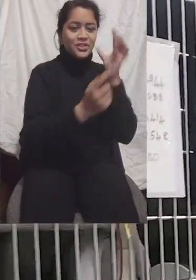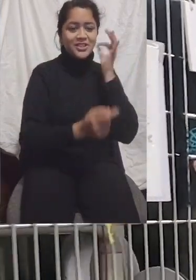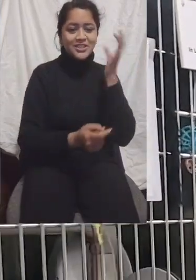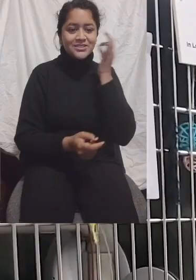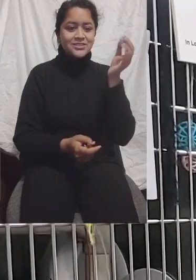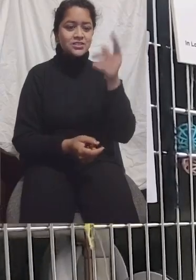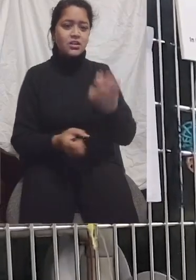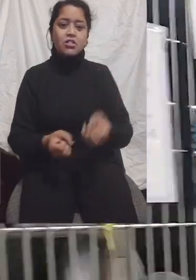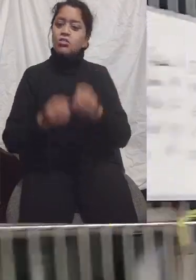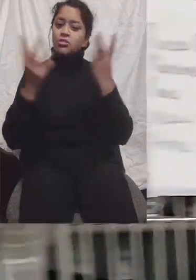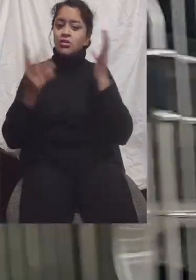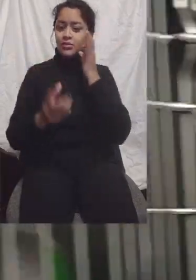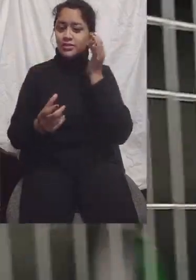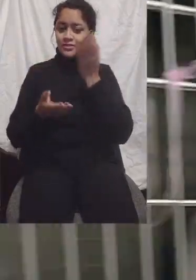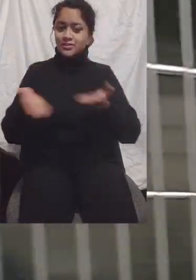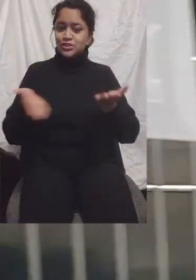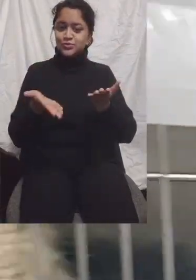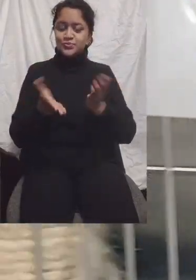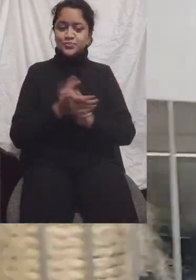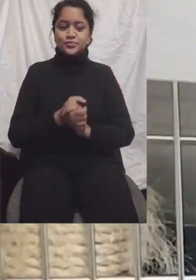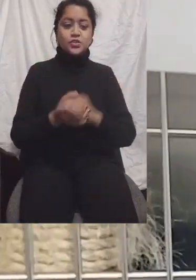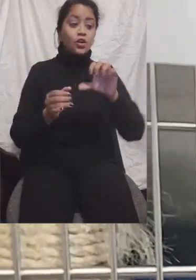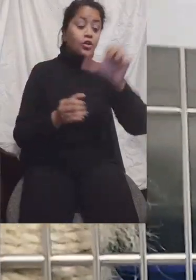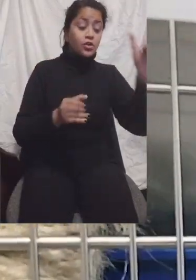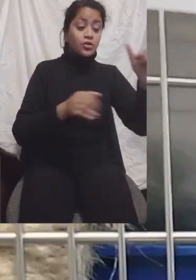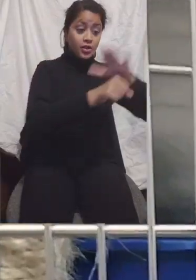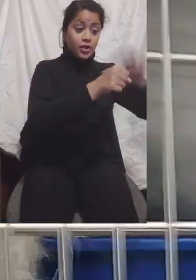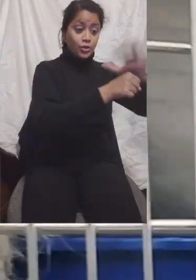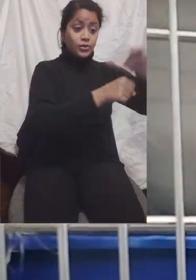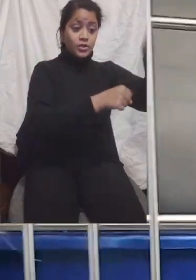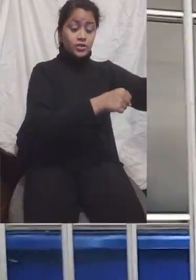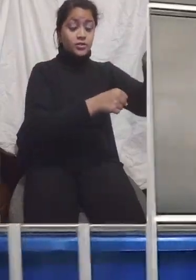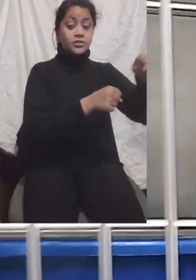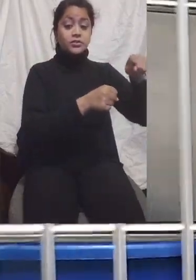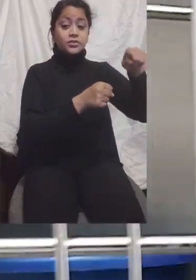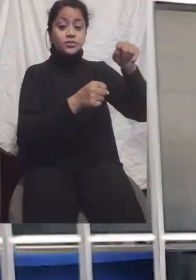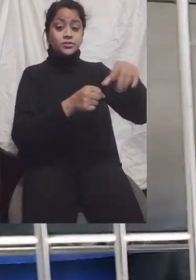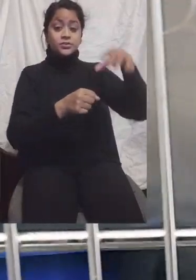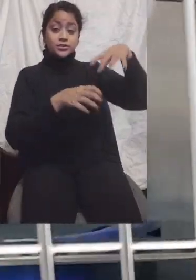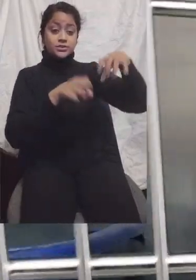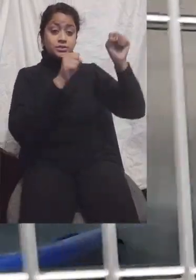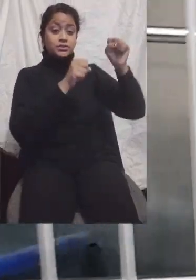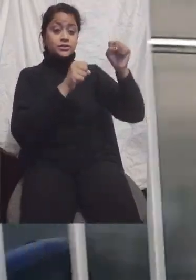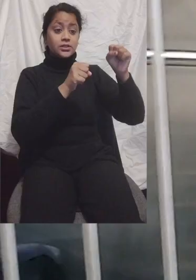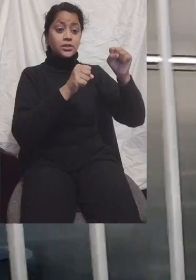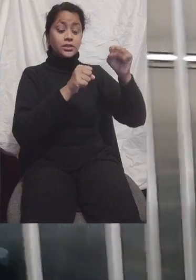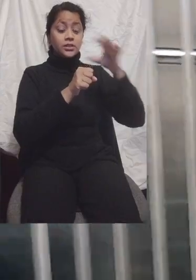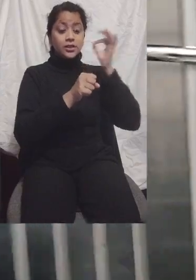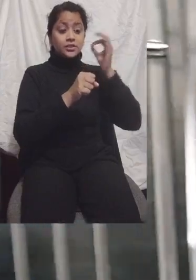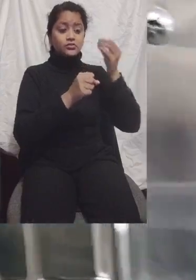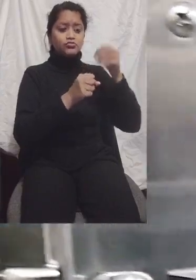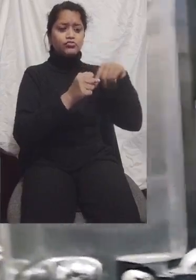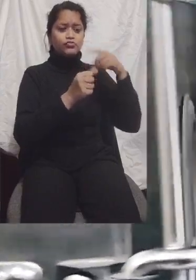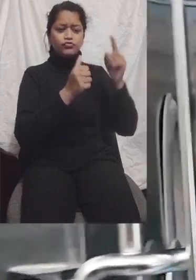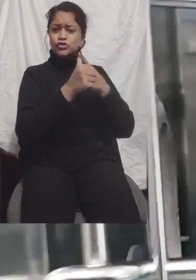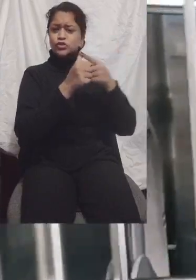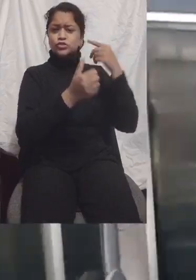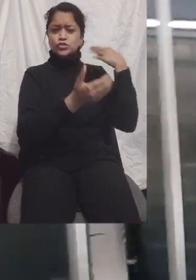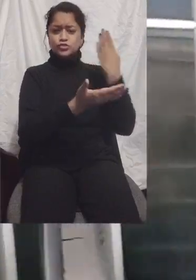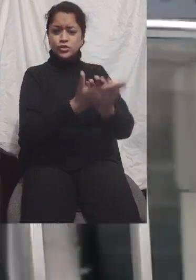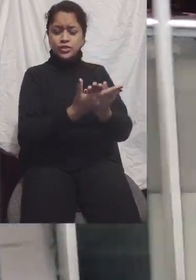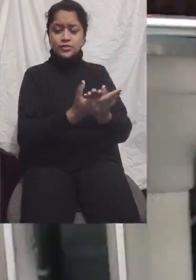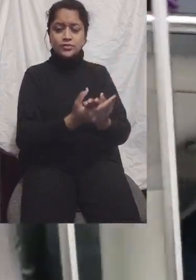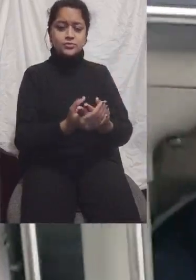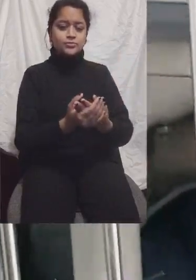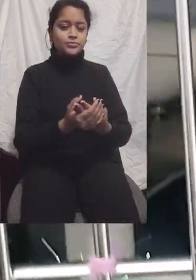our cats. We have a lot of cats in here. We also have another area where we take the cats when they first arrive.